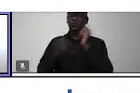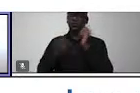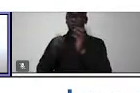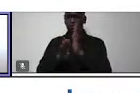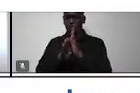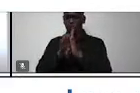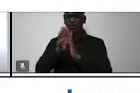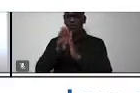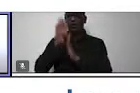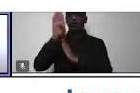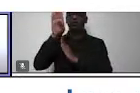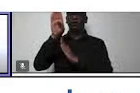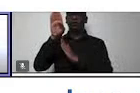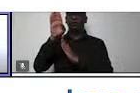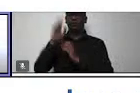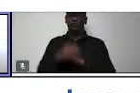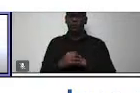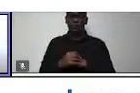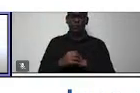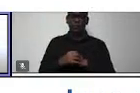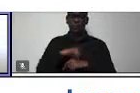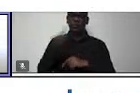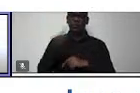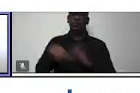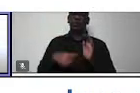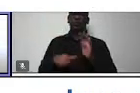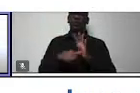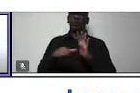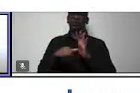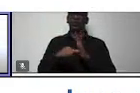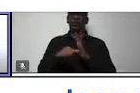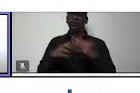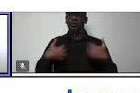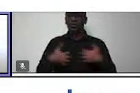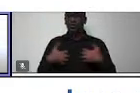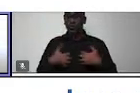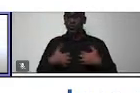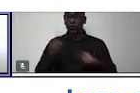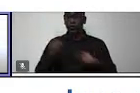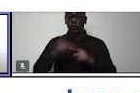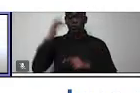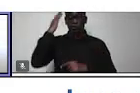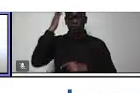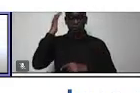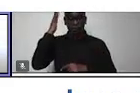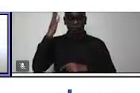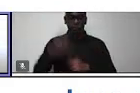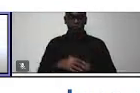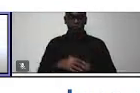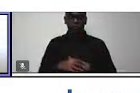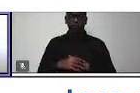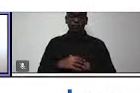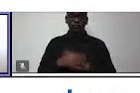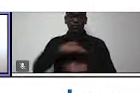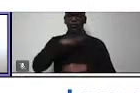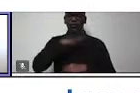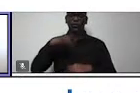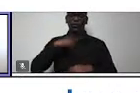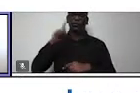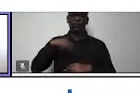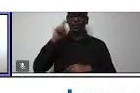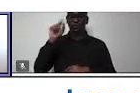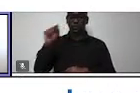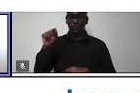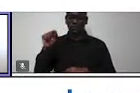of AGOA. Now, some important concerns and considerations that we actually have to take note of is